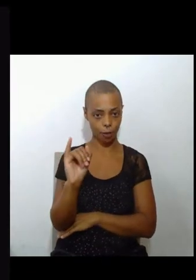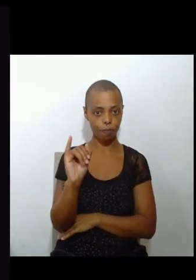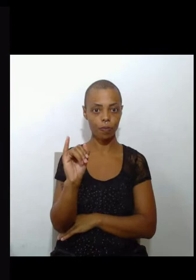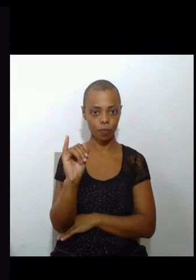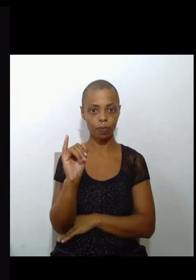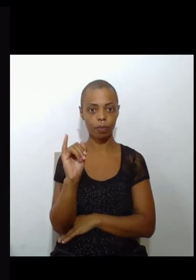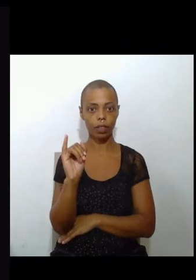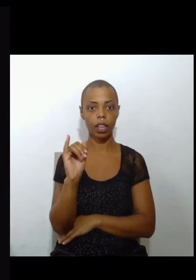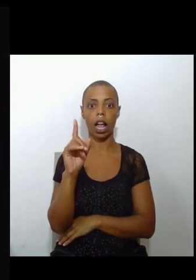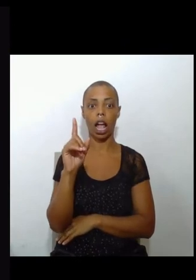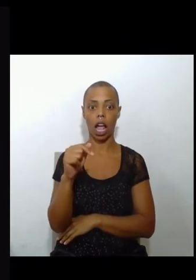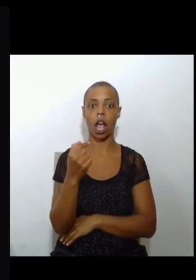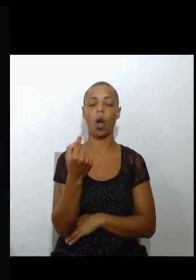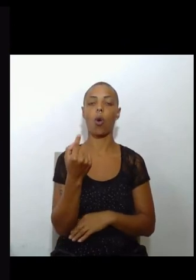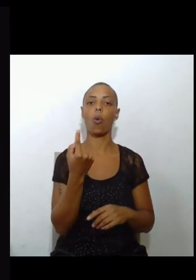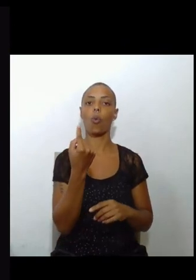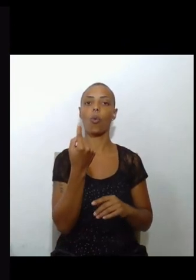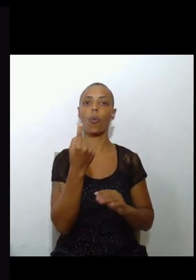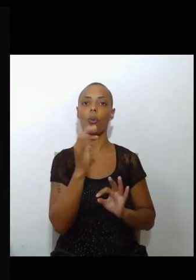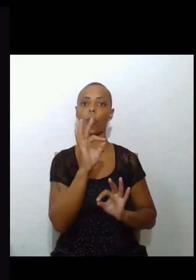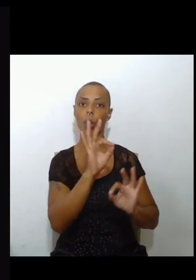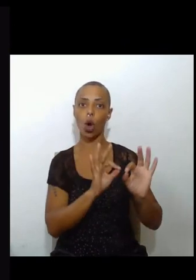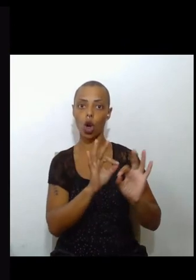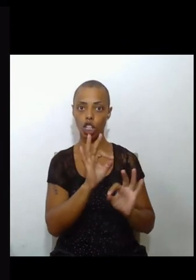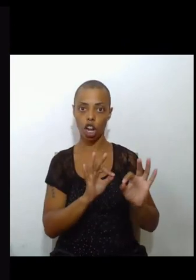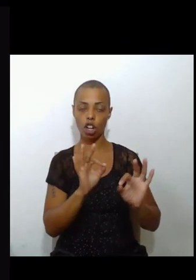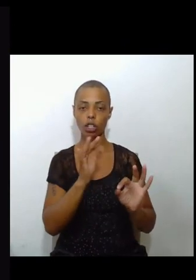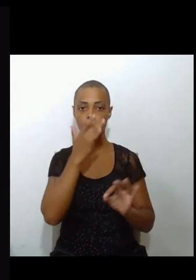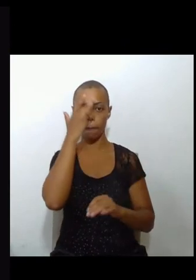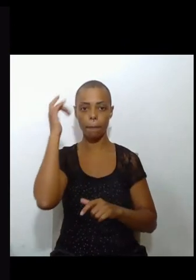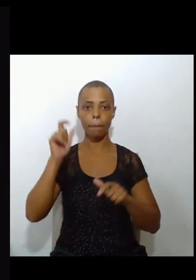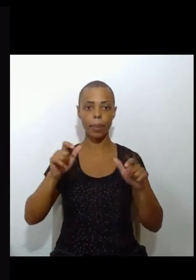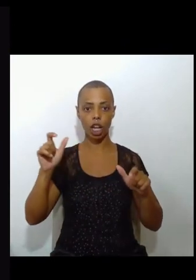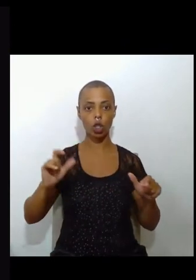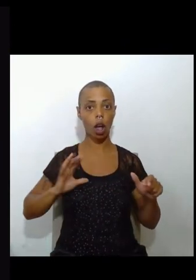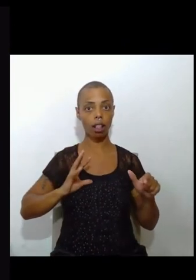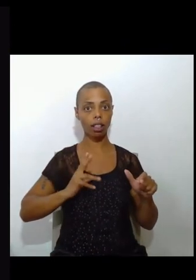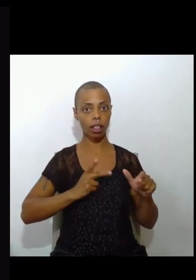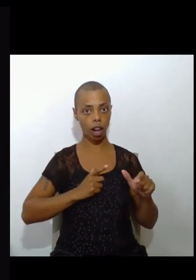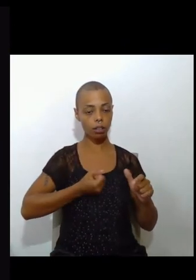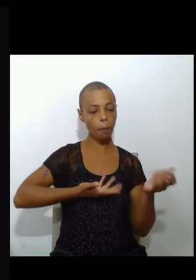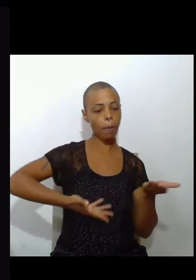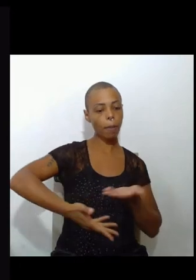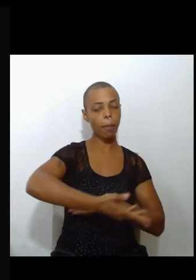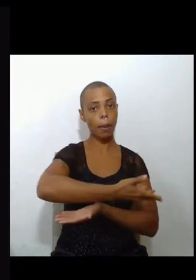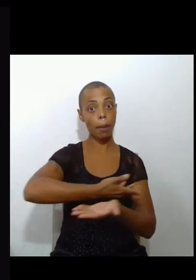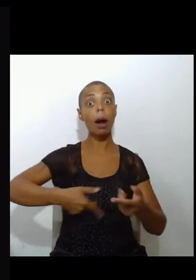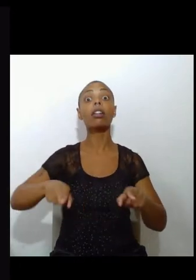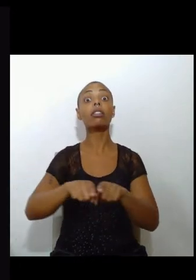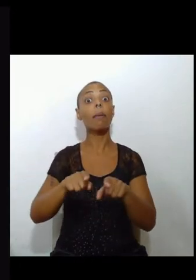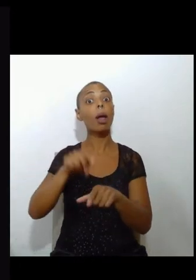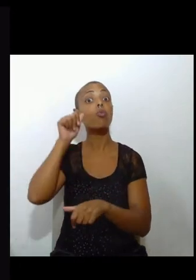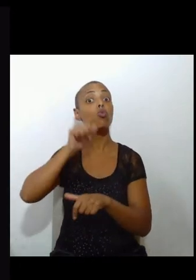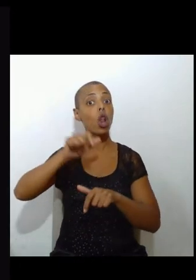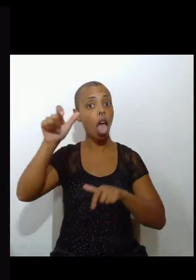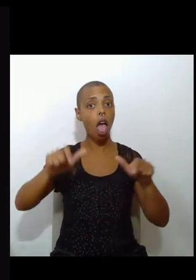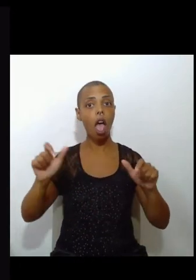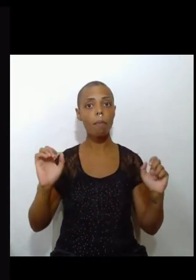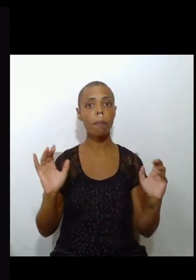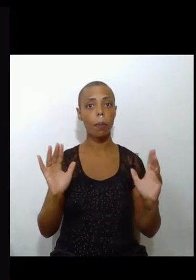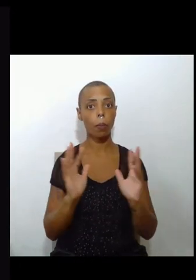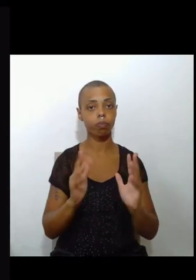collaboratives uh the idea was to inculcate intersectionality from the very